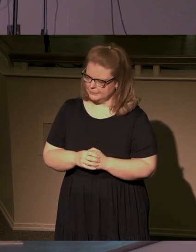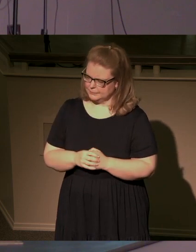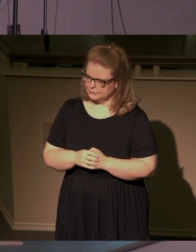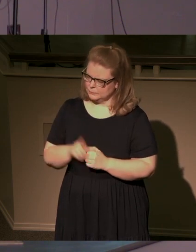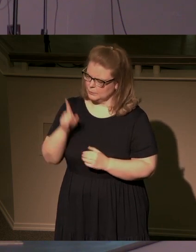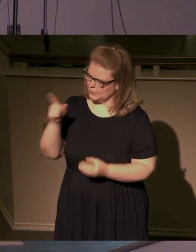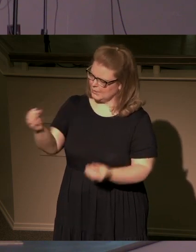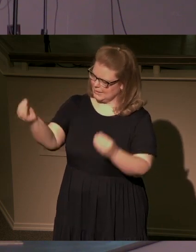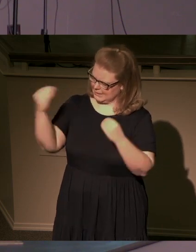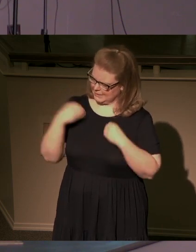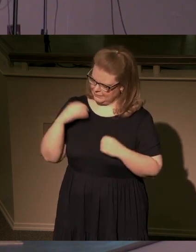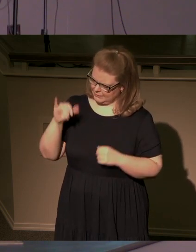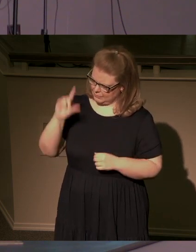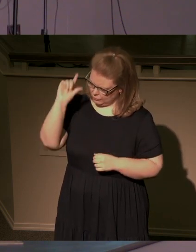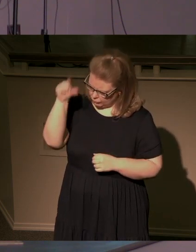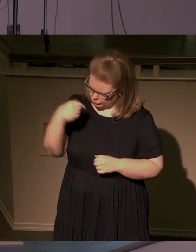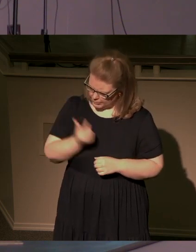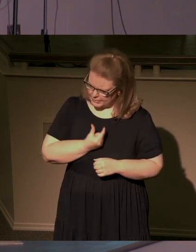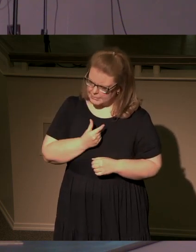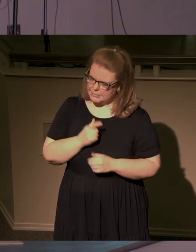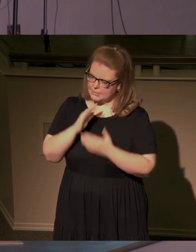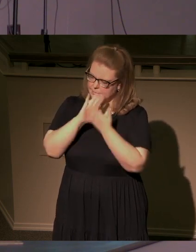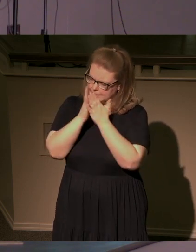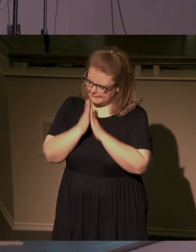Lord, give us that grace and that peace.